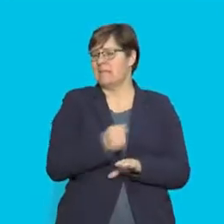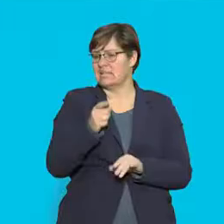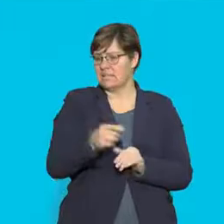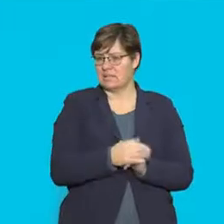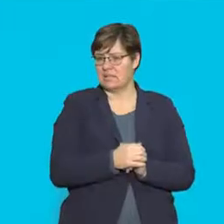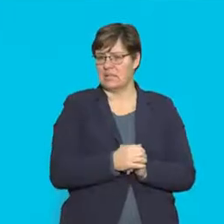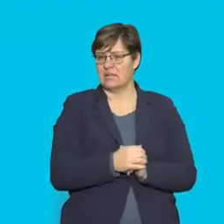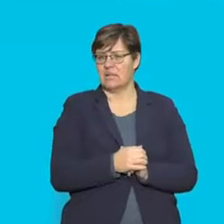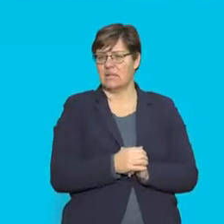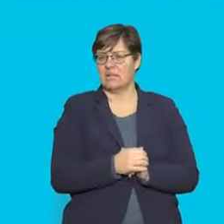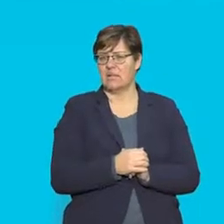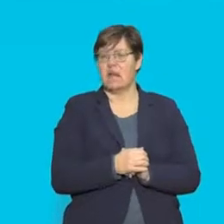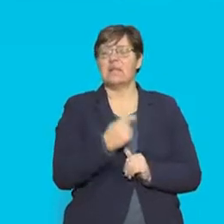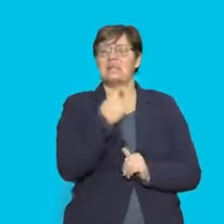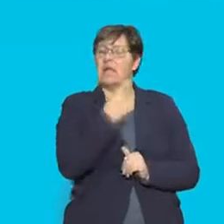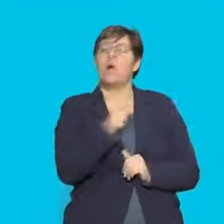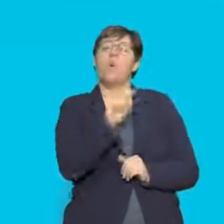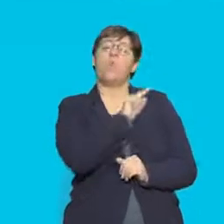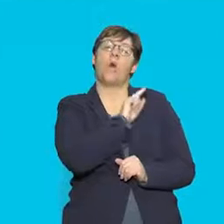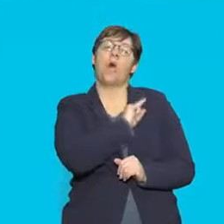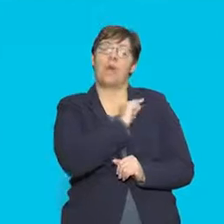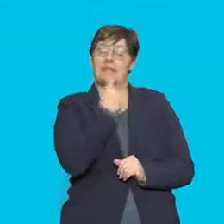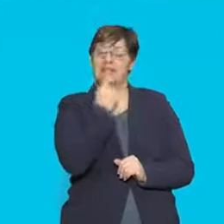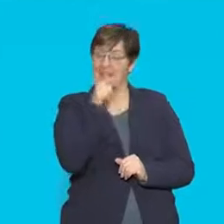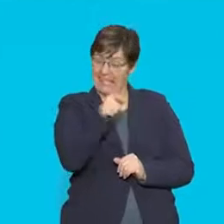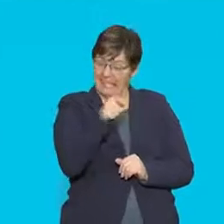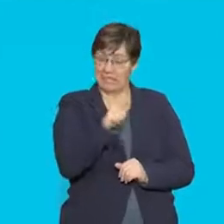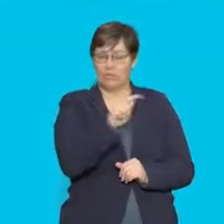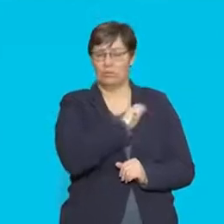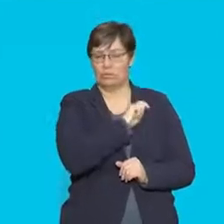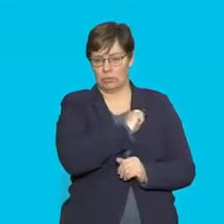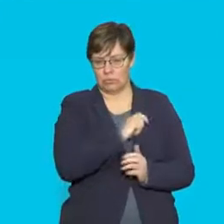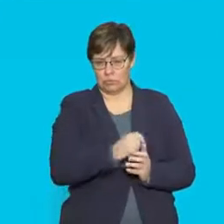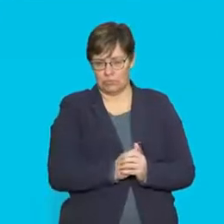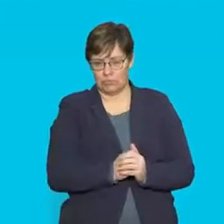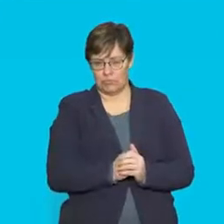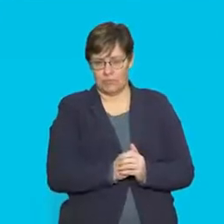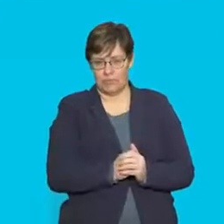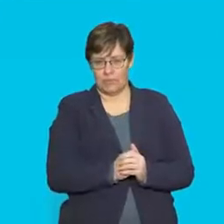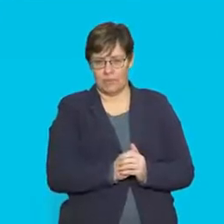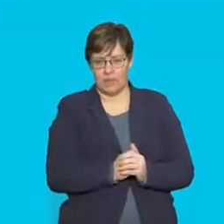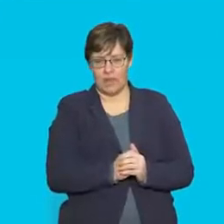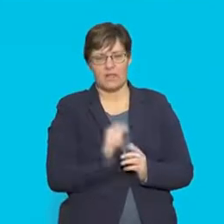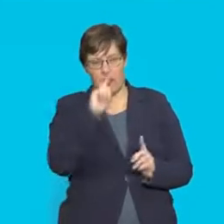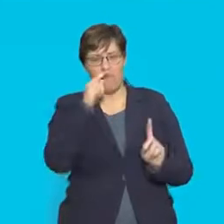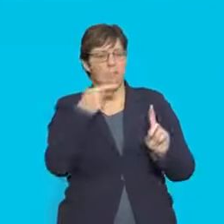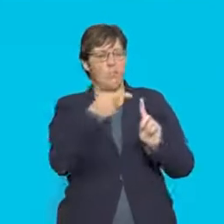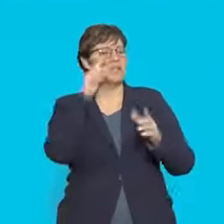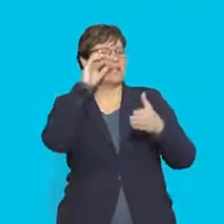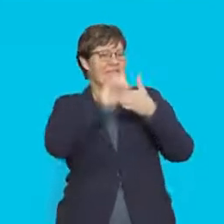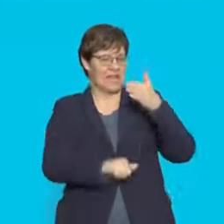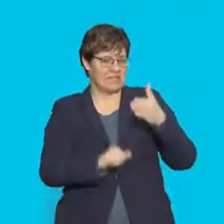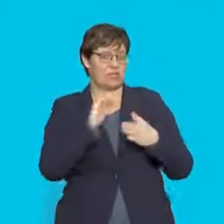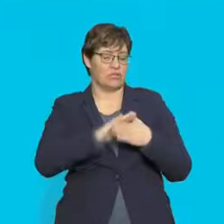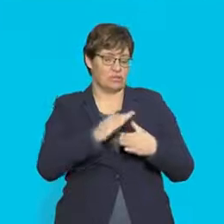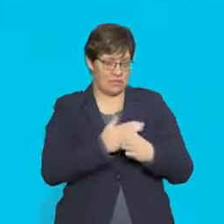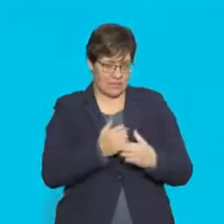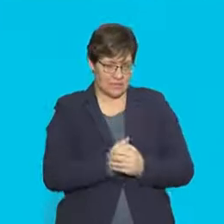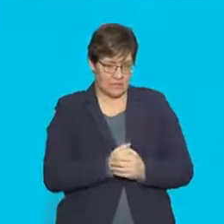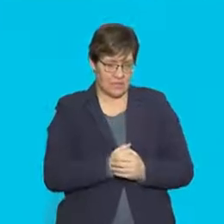that and give it a reason why I think that statement is true? That's the whole point of deductive reasoning,